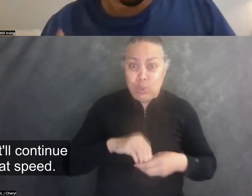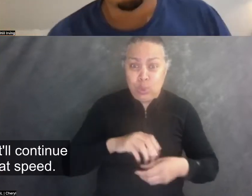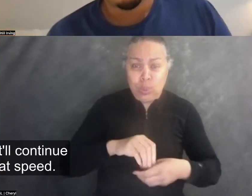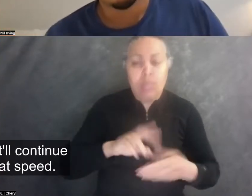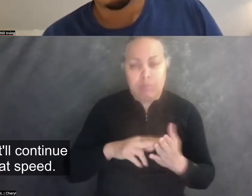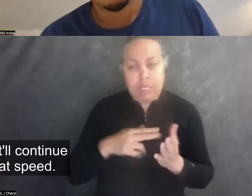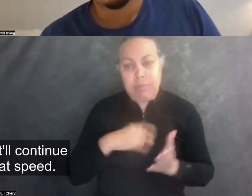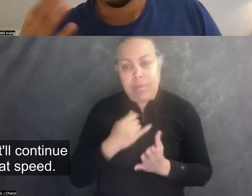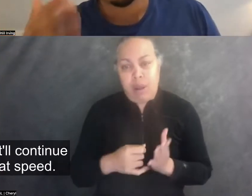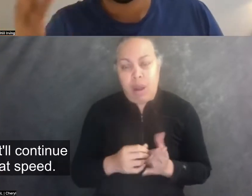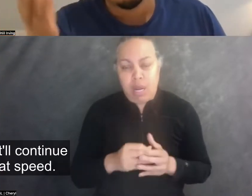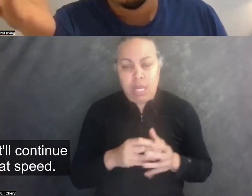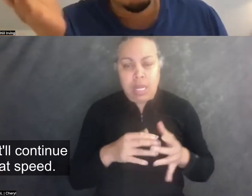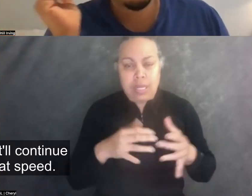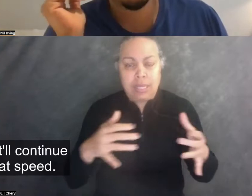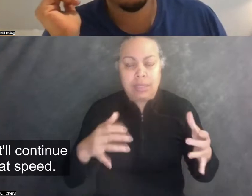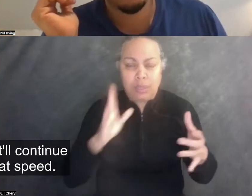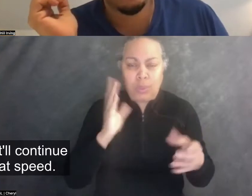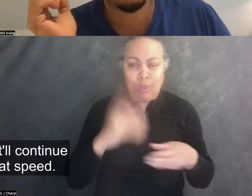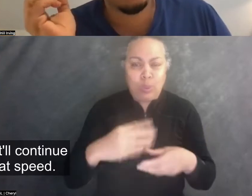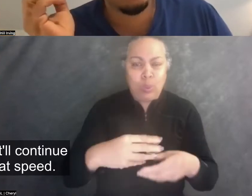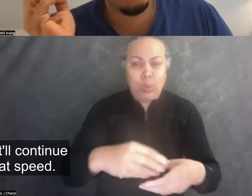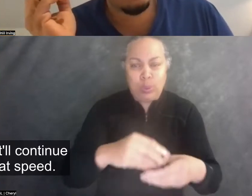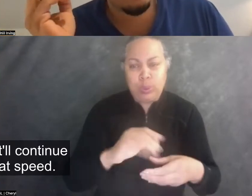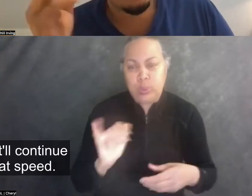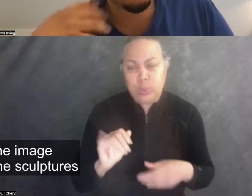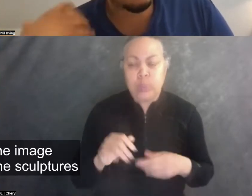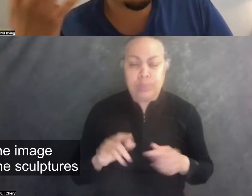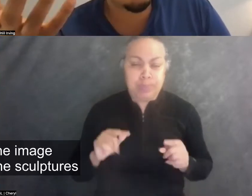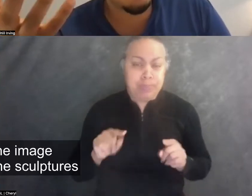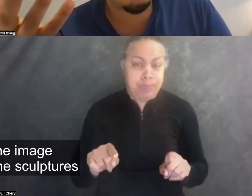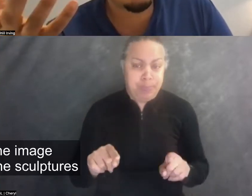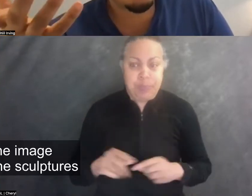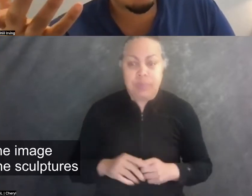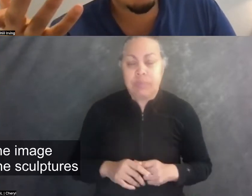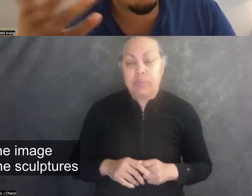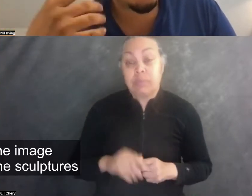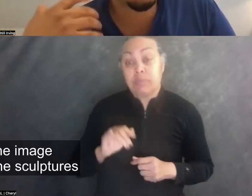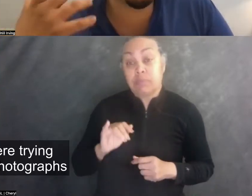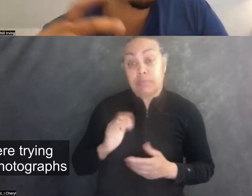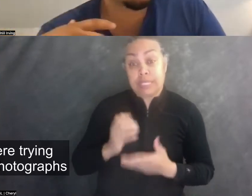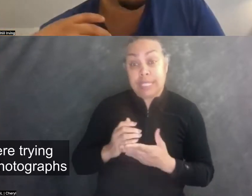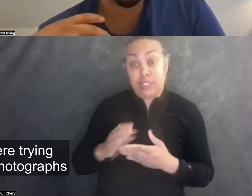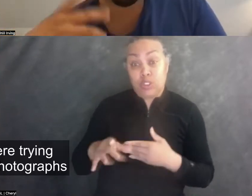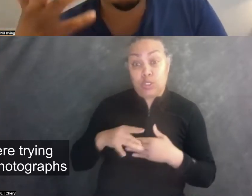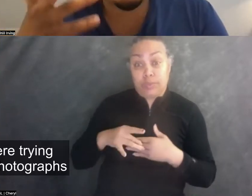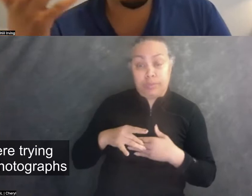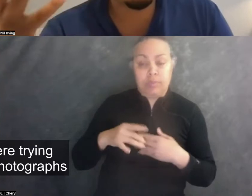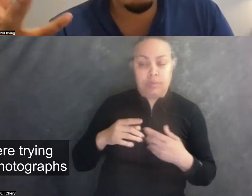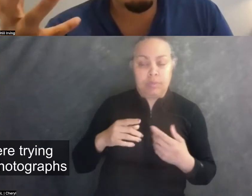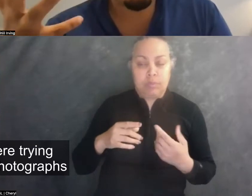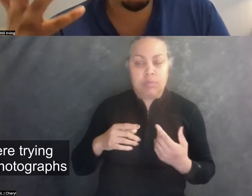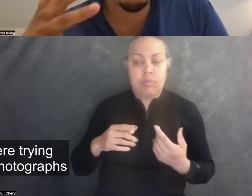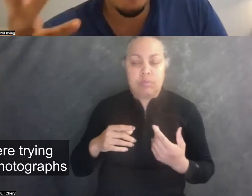go that far. It'll continue to go at that speed. And so the image transfers on the sculptures initially were trying